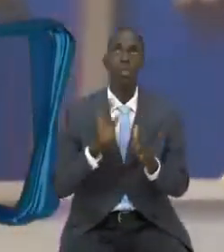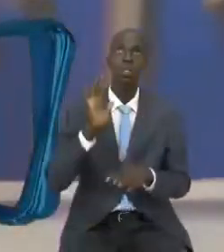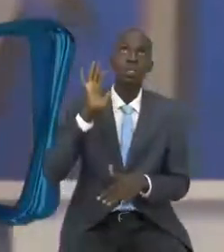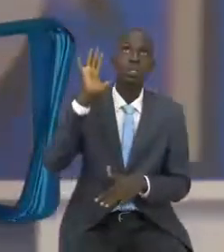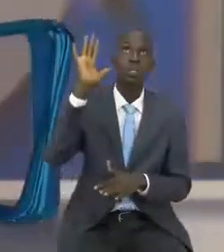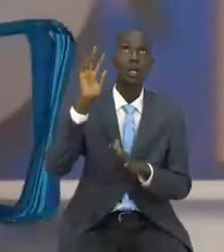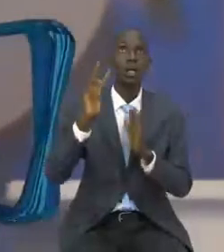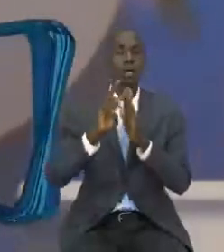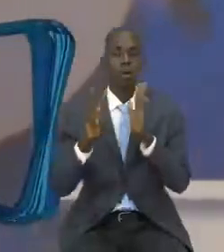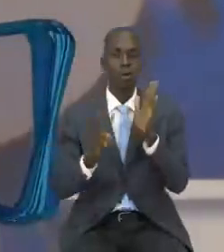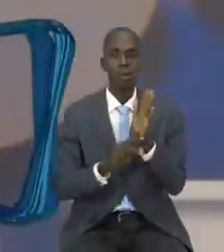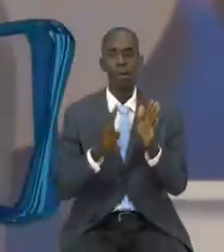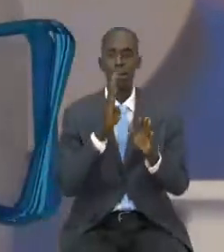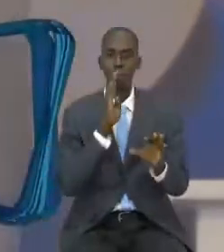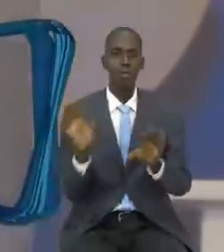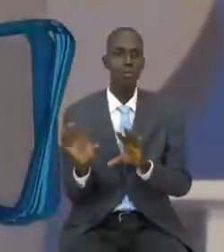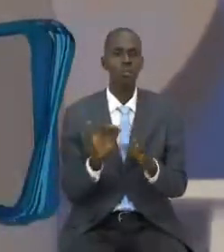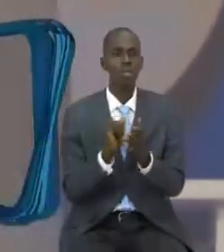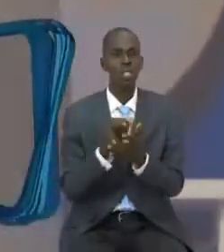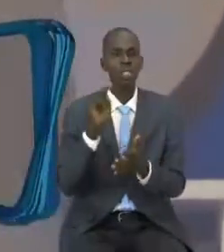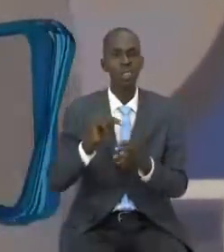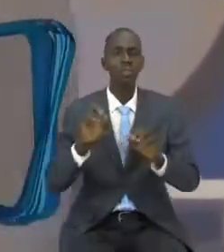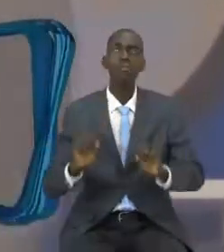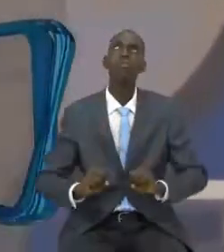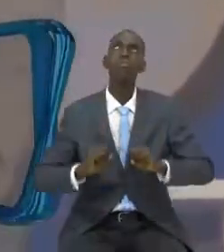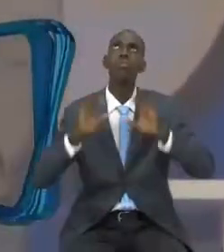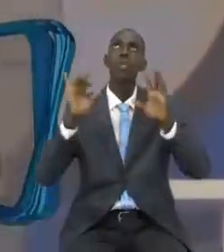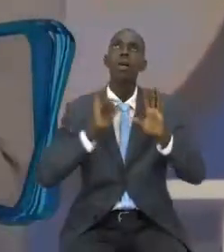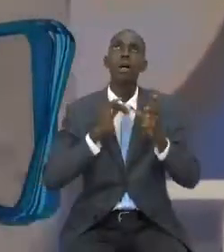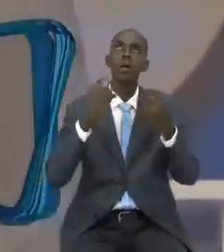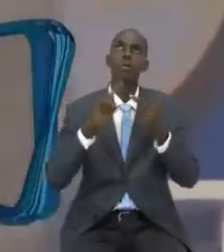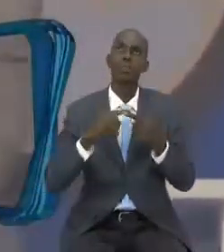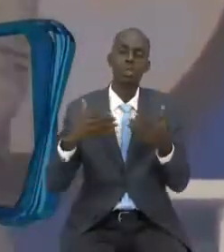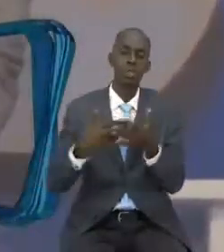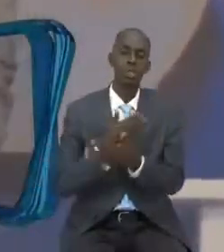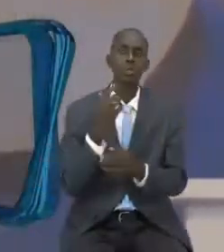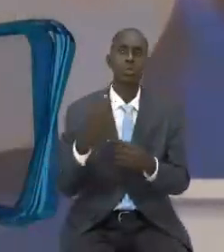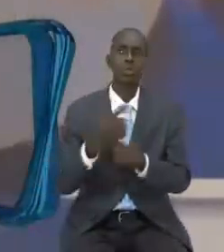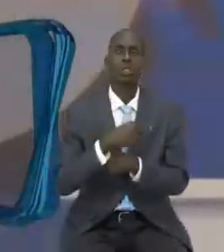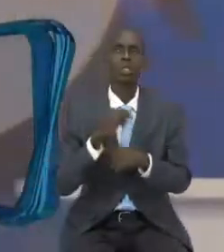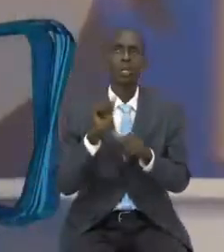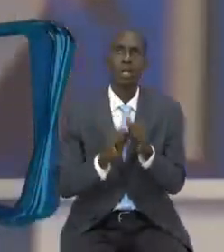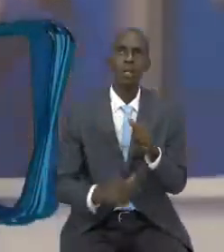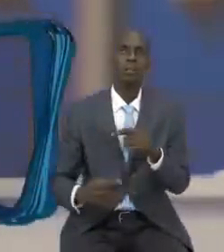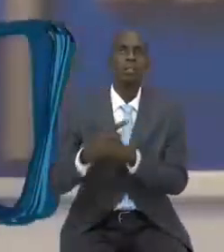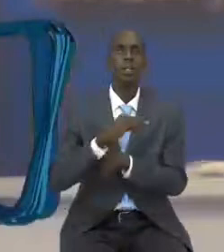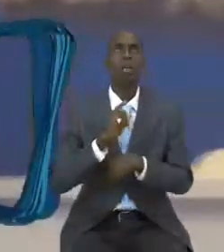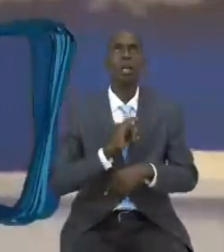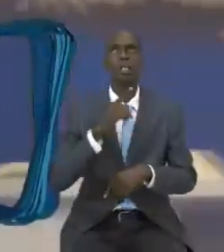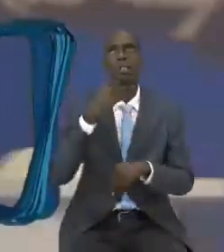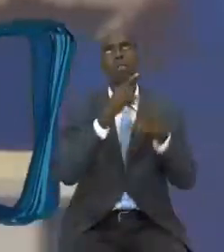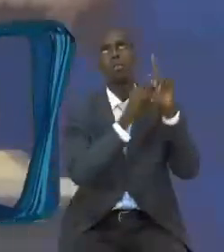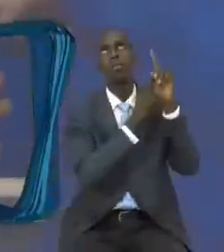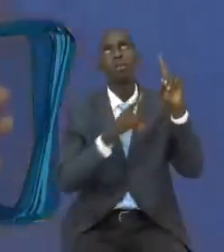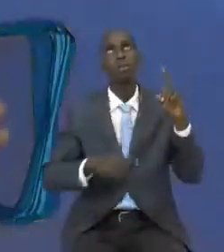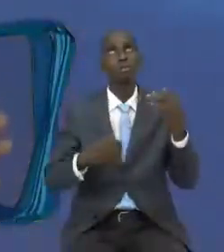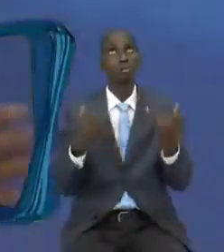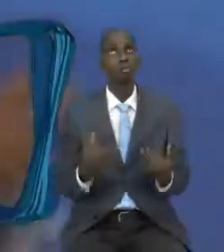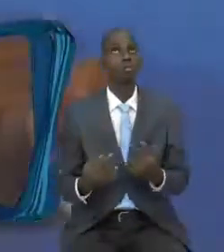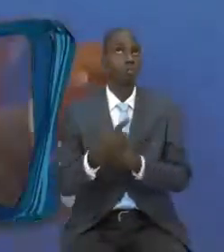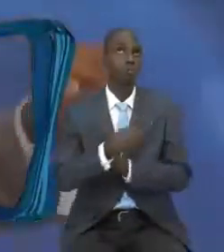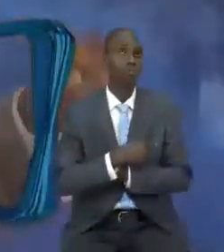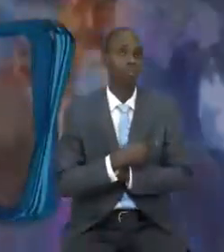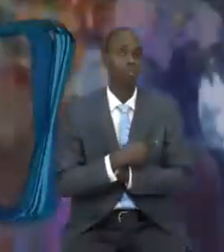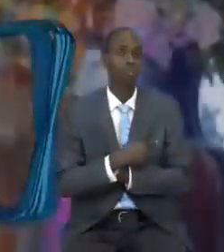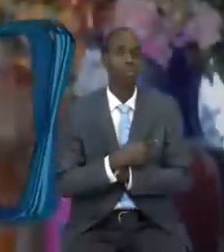demands submission. I come to the new day, and I come every day, and I say, Lord, today,